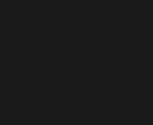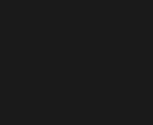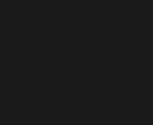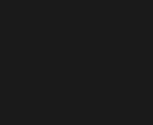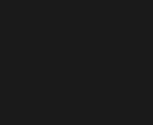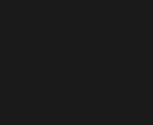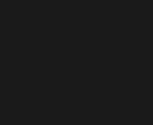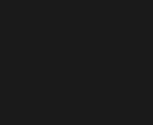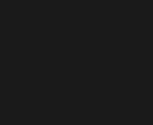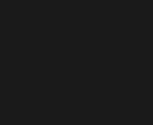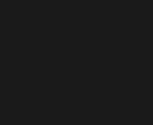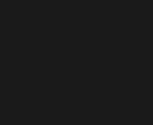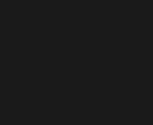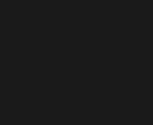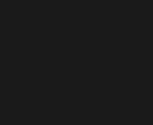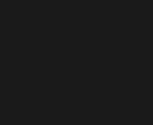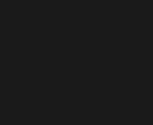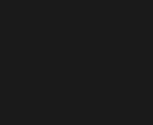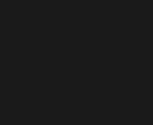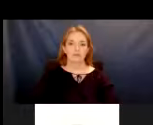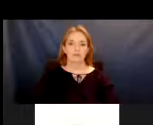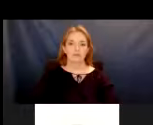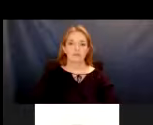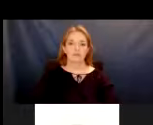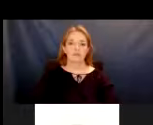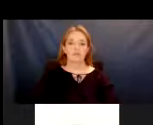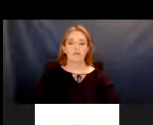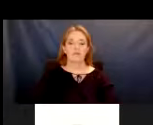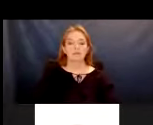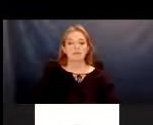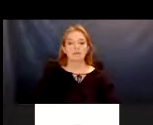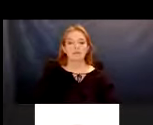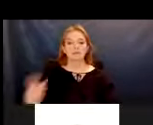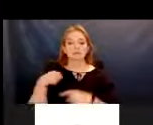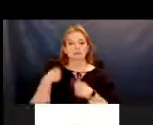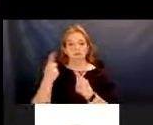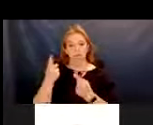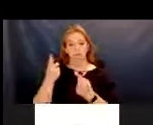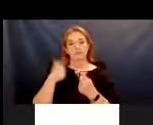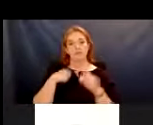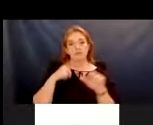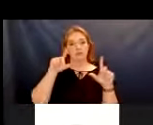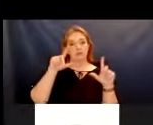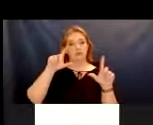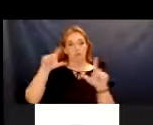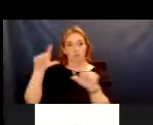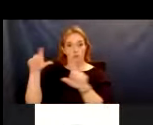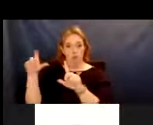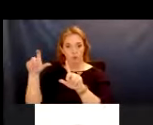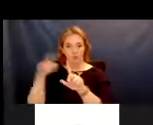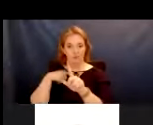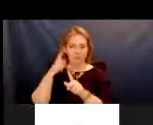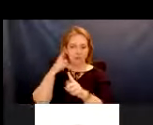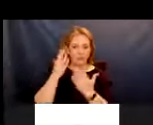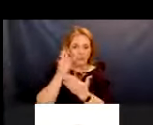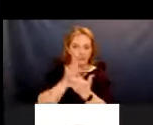taking uh, some photos with a group, and I think some of them are probably here from